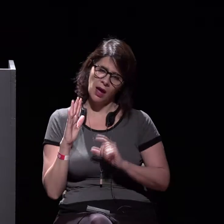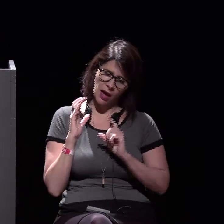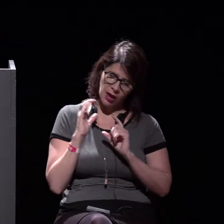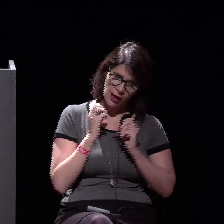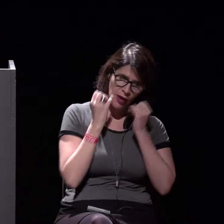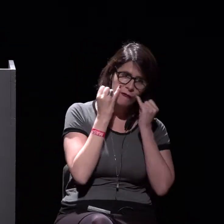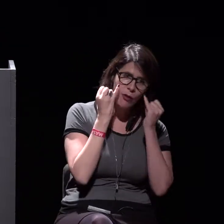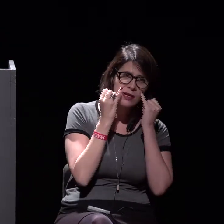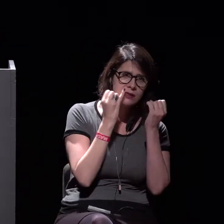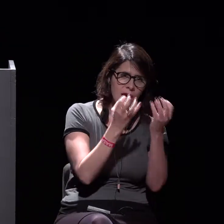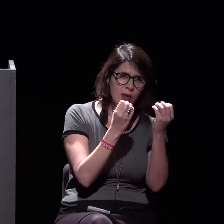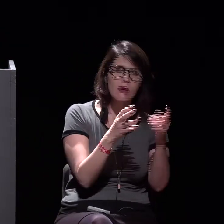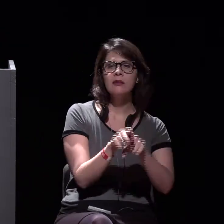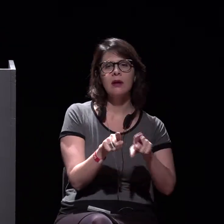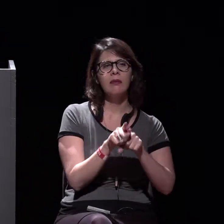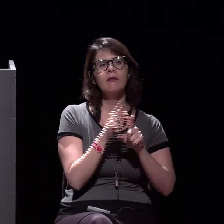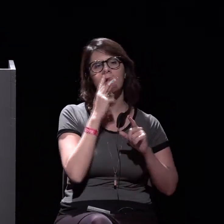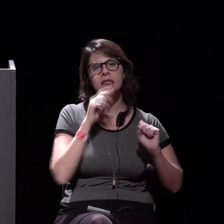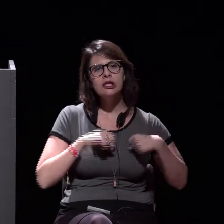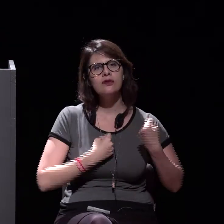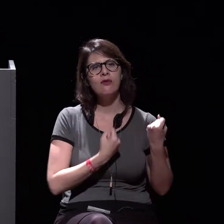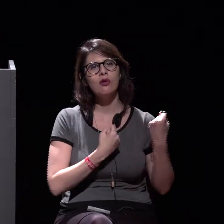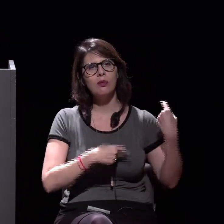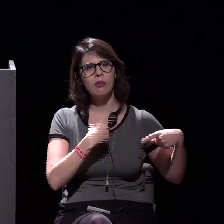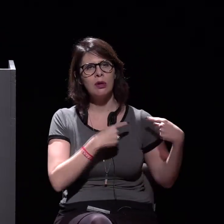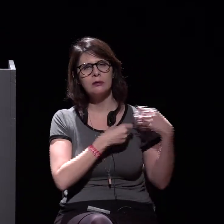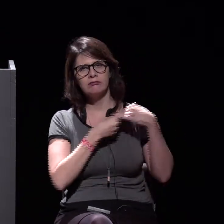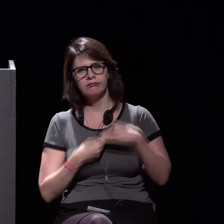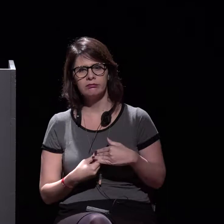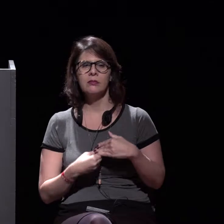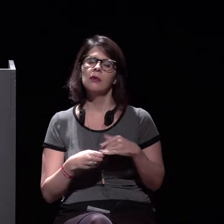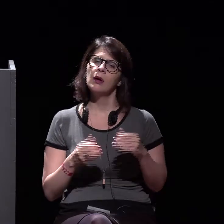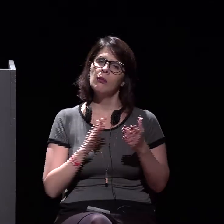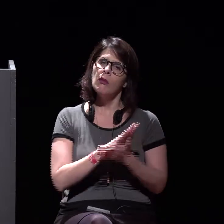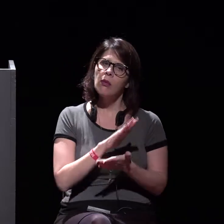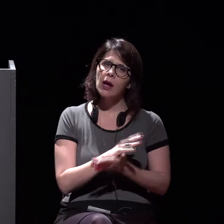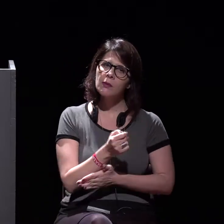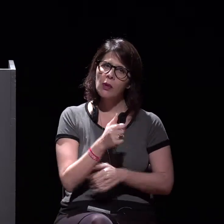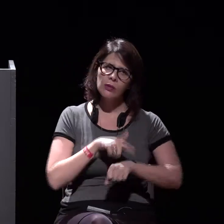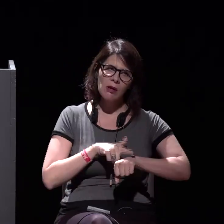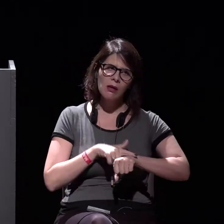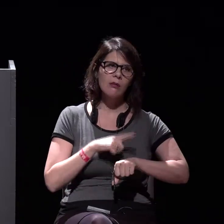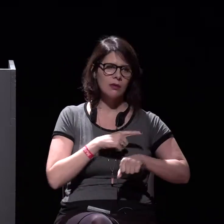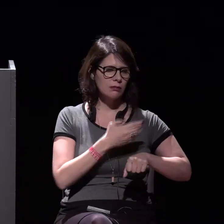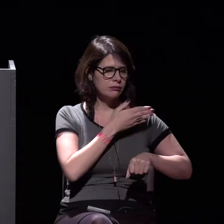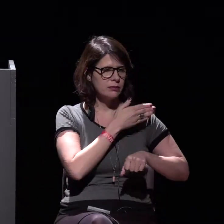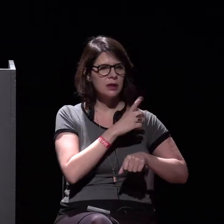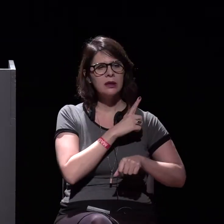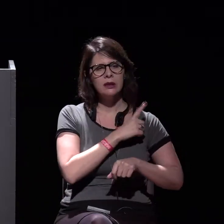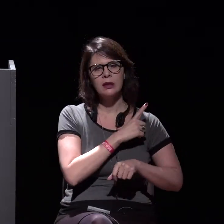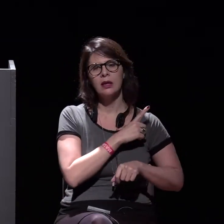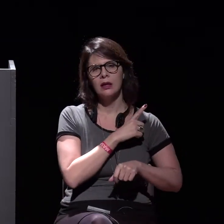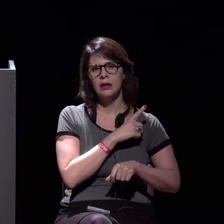restringiu esses esforços políticos. Suas publicações recentes incluem Imagining Curatorial Practice